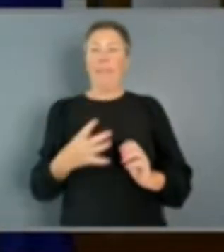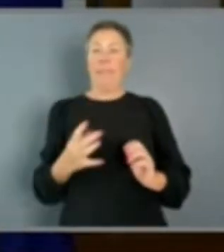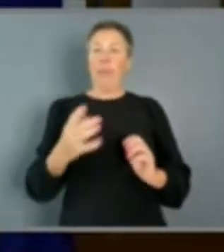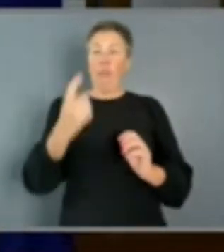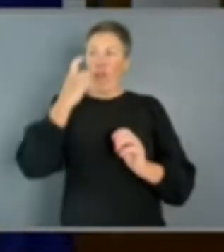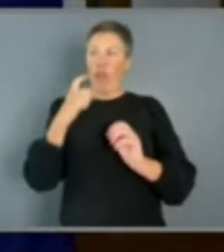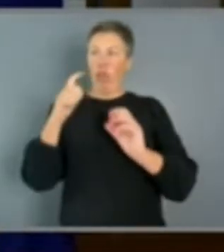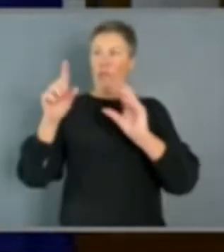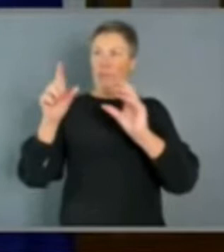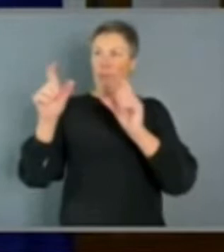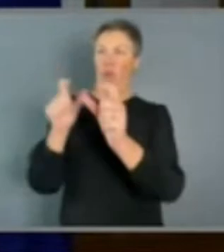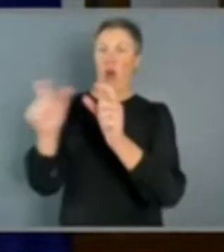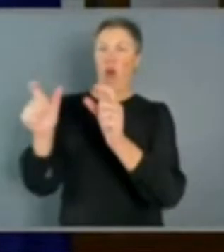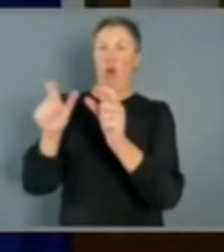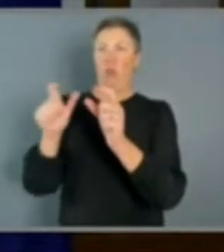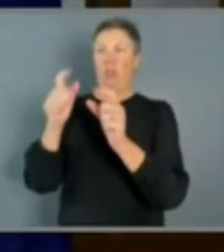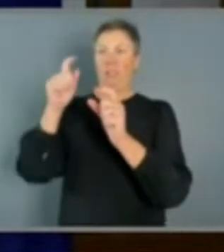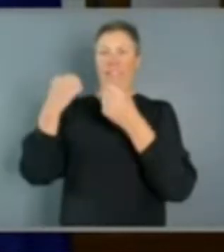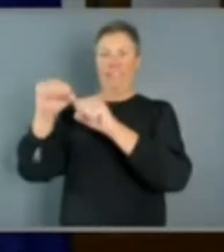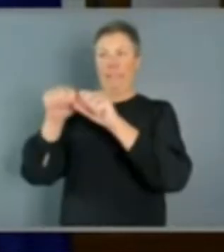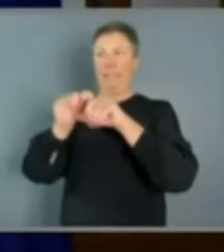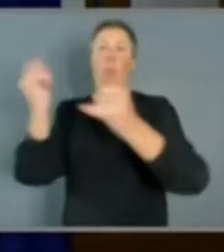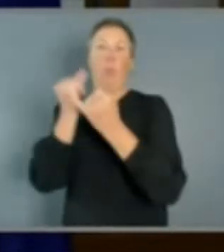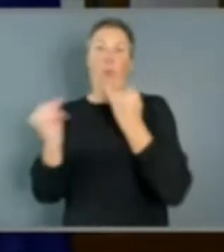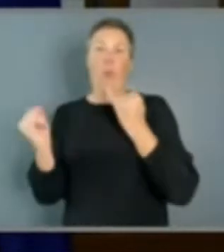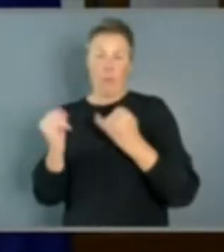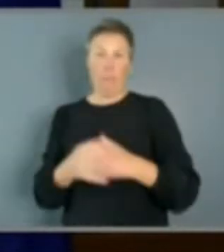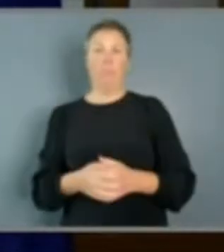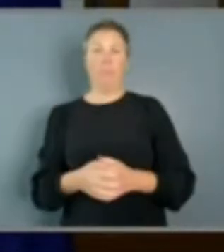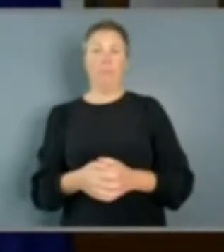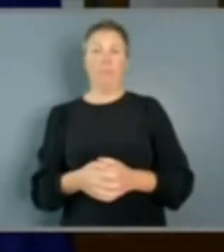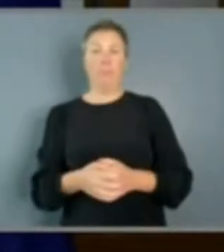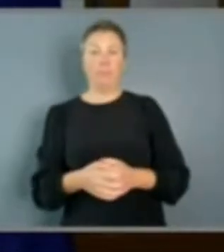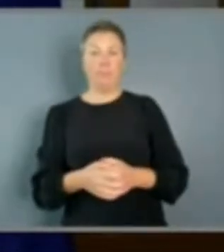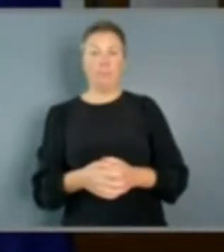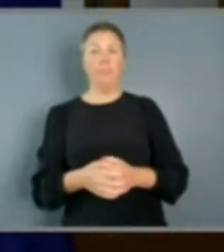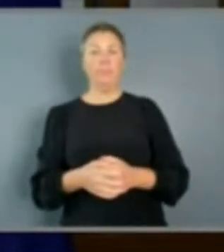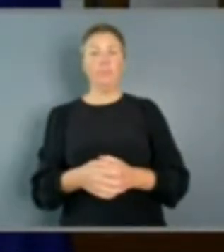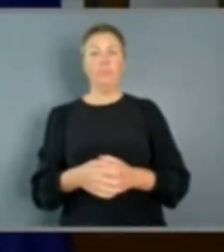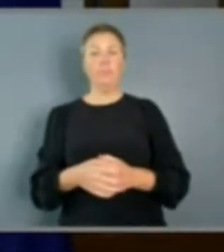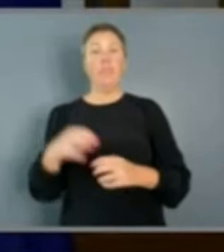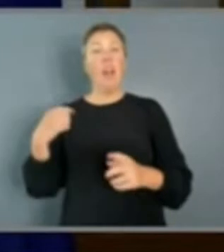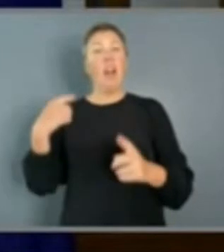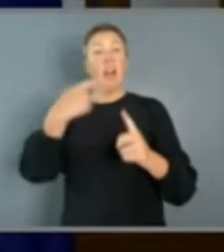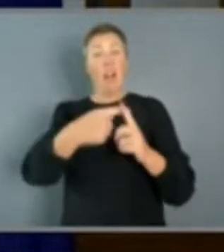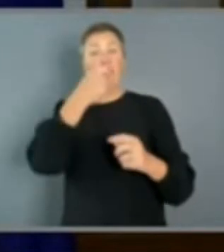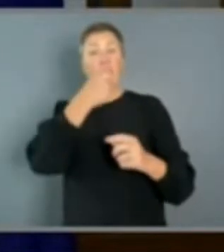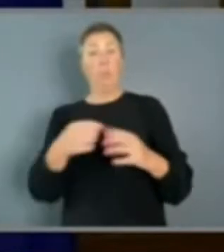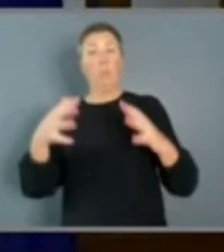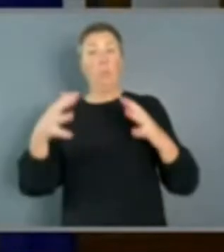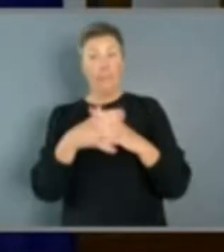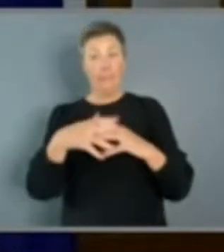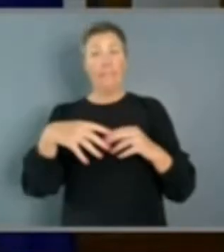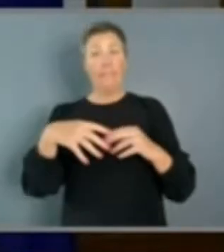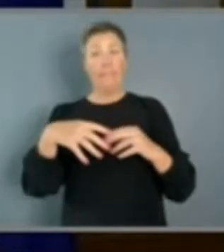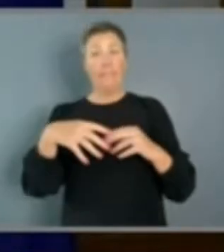under control. More proximally, we've seen an increase over the last couple of weeks in people coming from